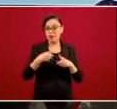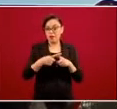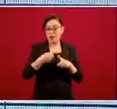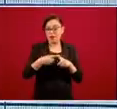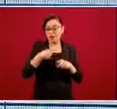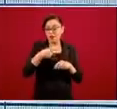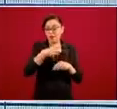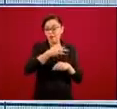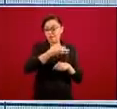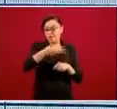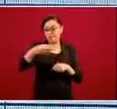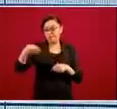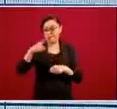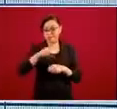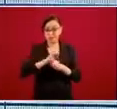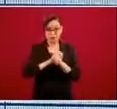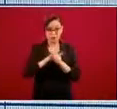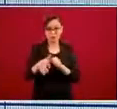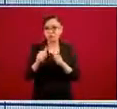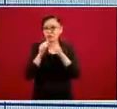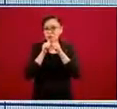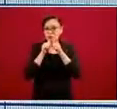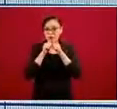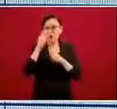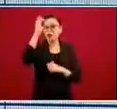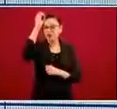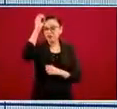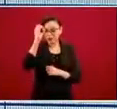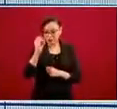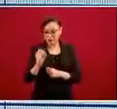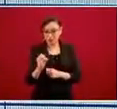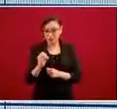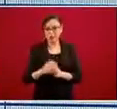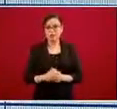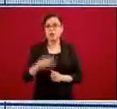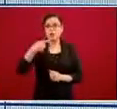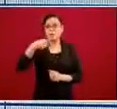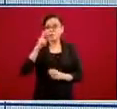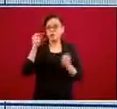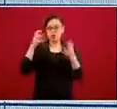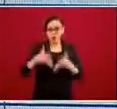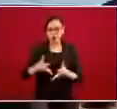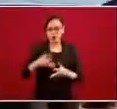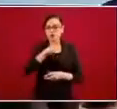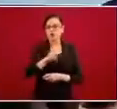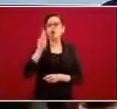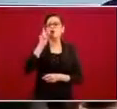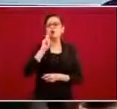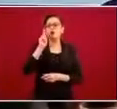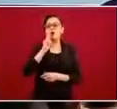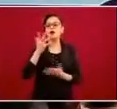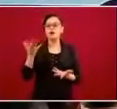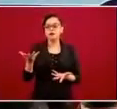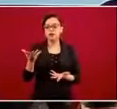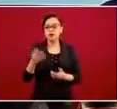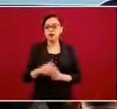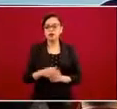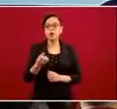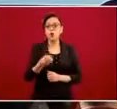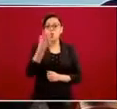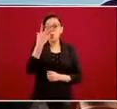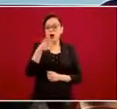we didn't have any positive tests, even though we were monitoring it. We were taking these samples, we